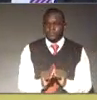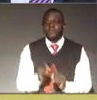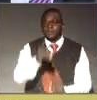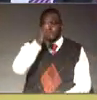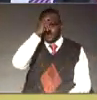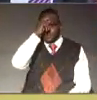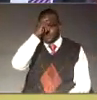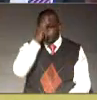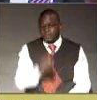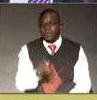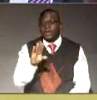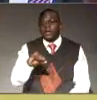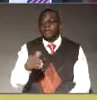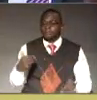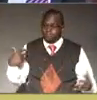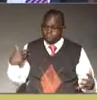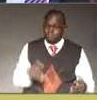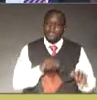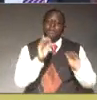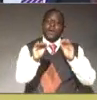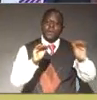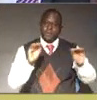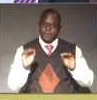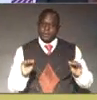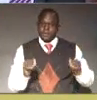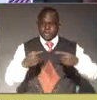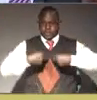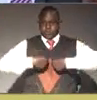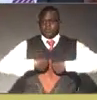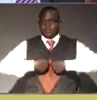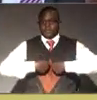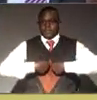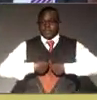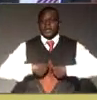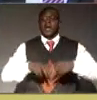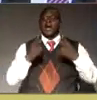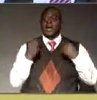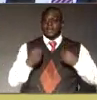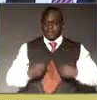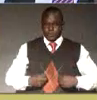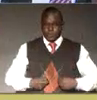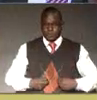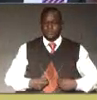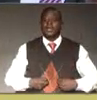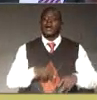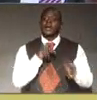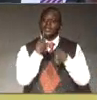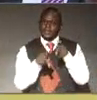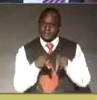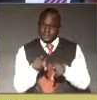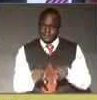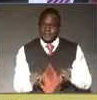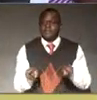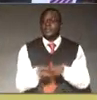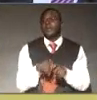judgment after due consultation. So to me, as a lawyer, as a citizen, as